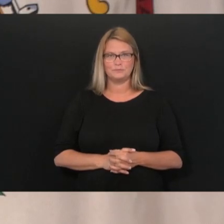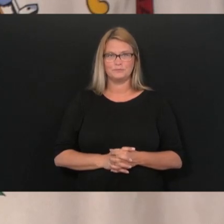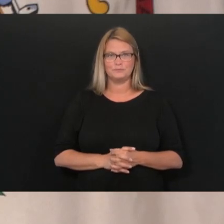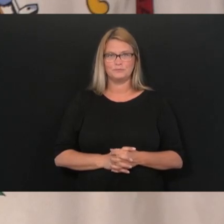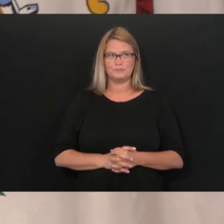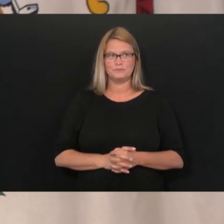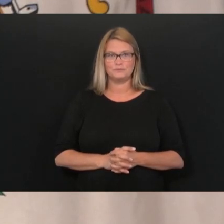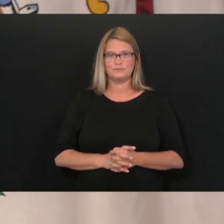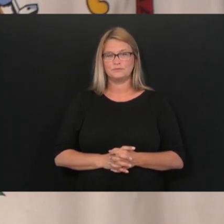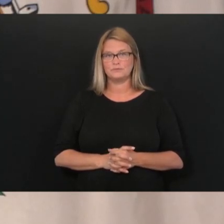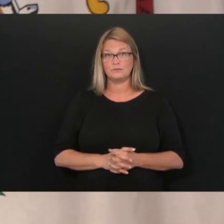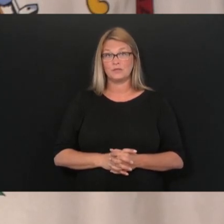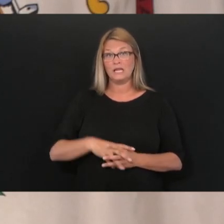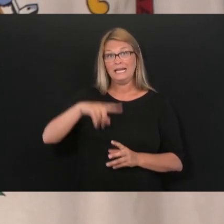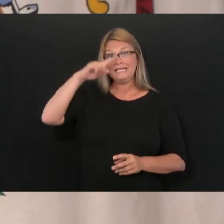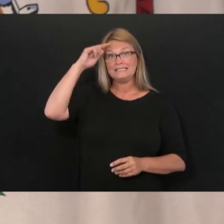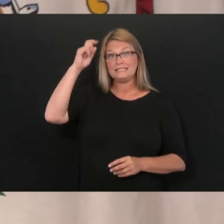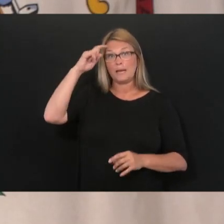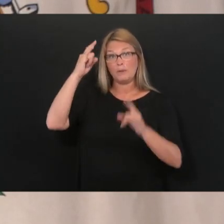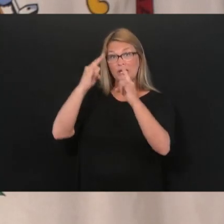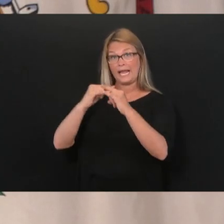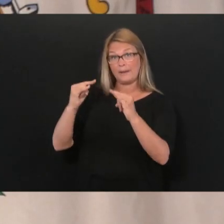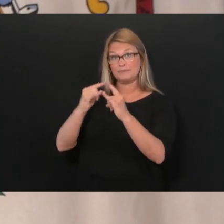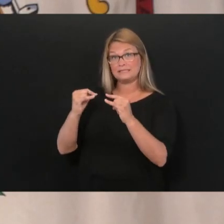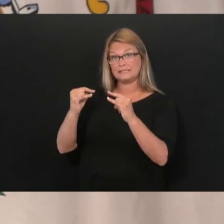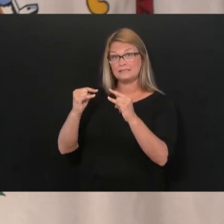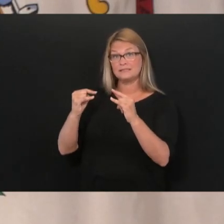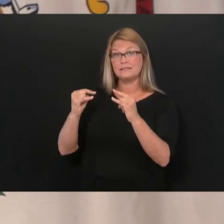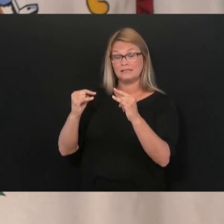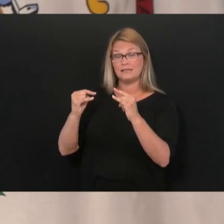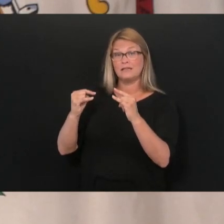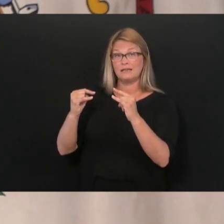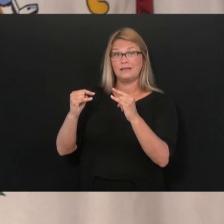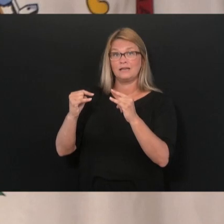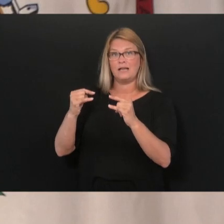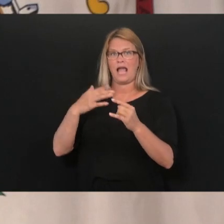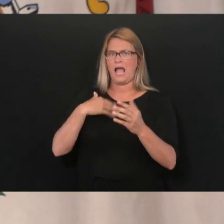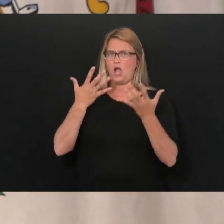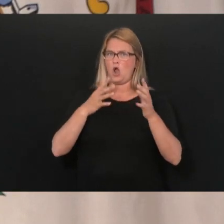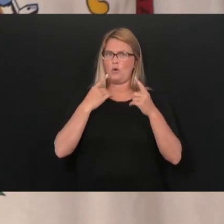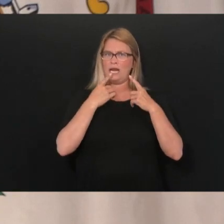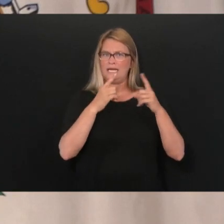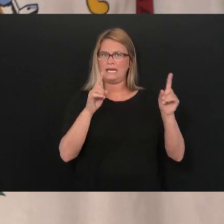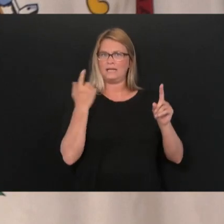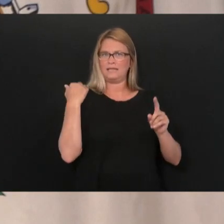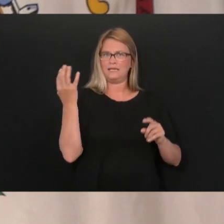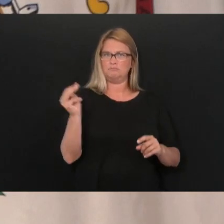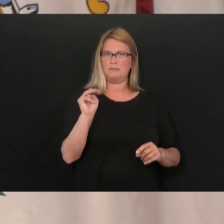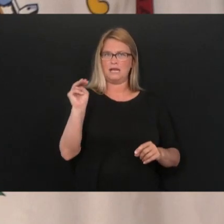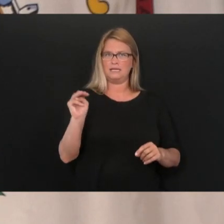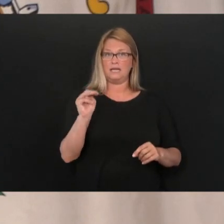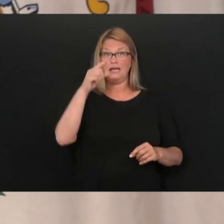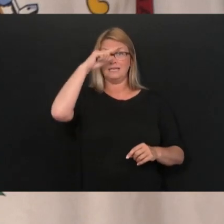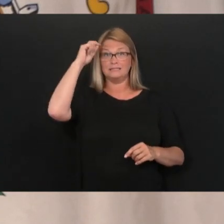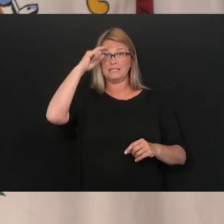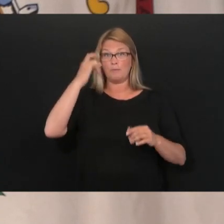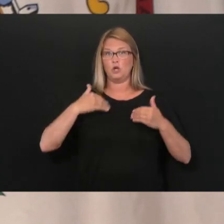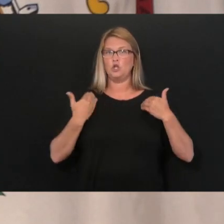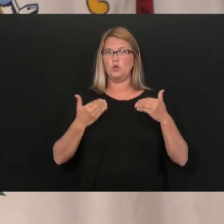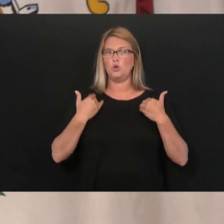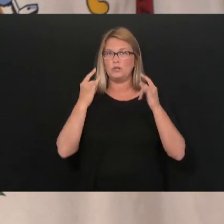As far as summer camps, as I announced on Monday, summer youth camps may